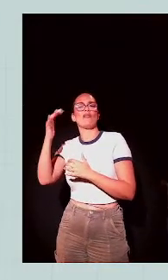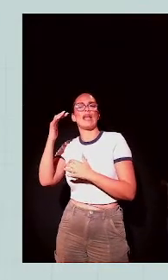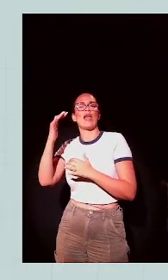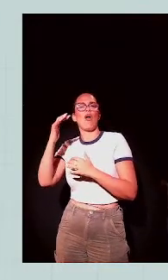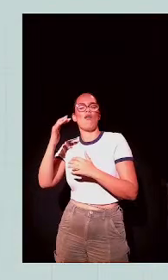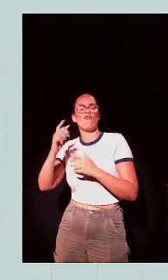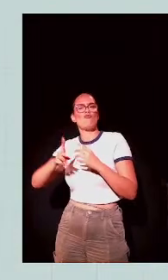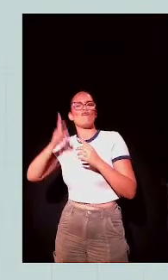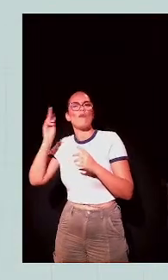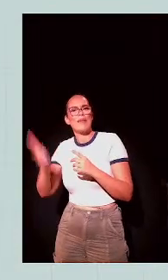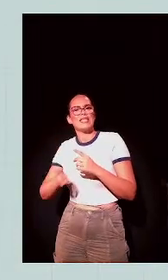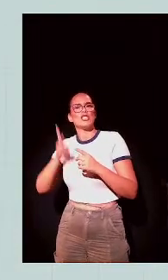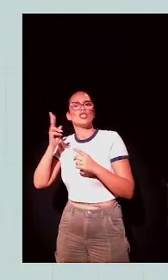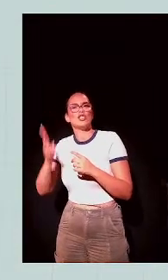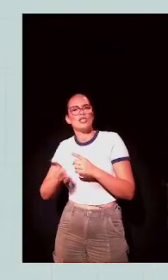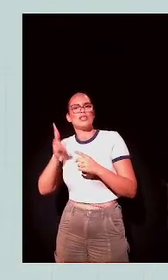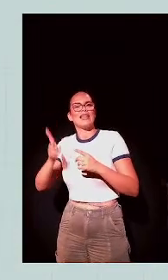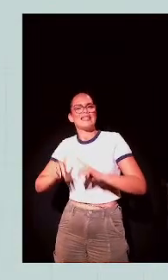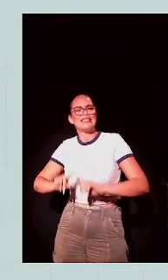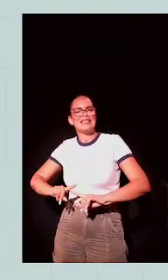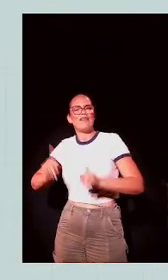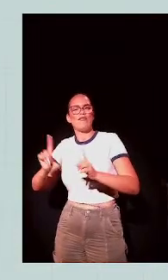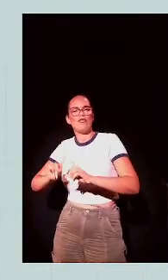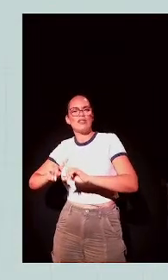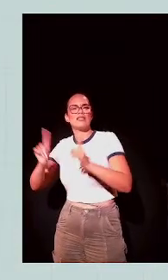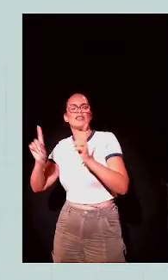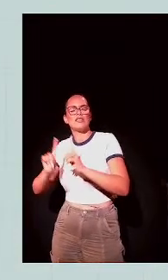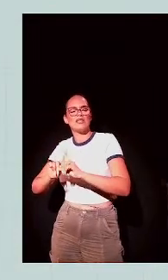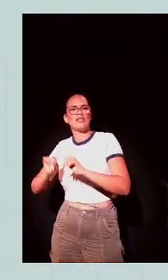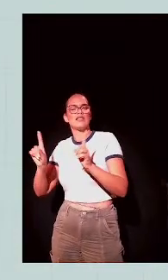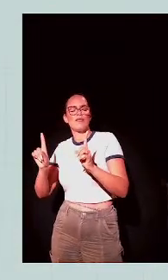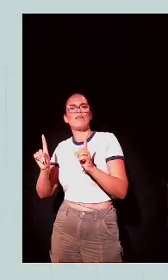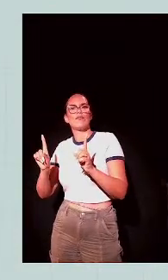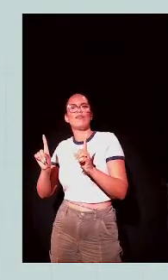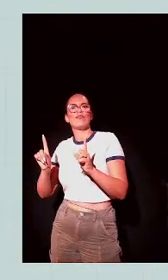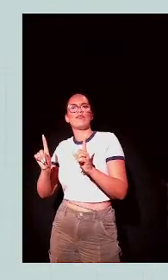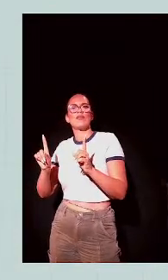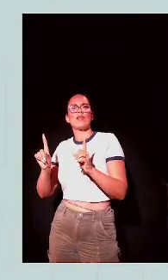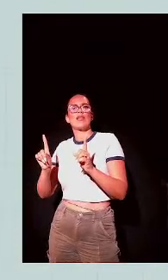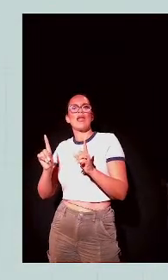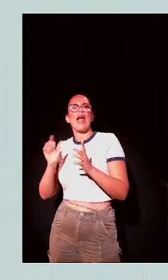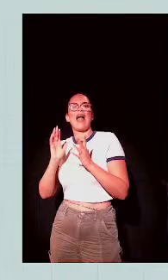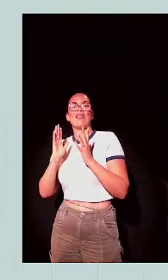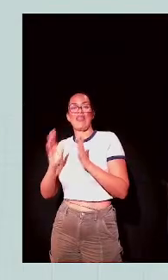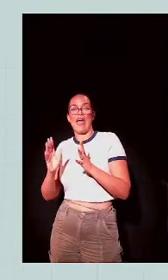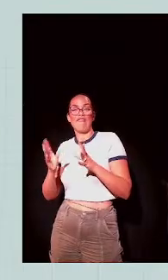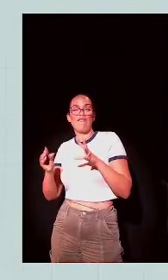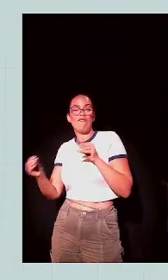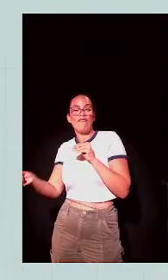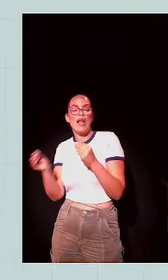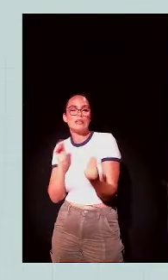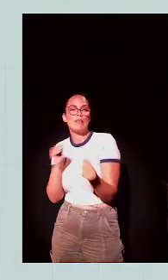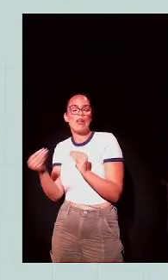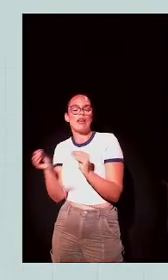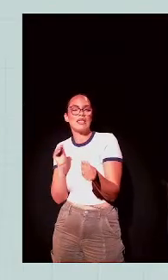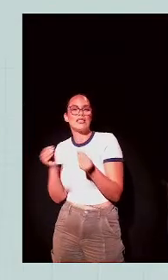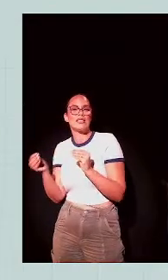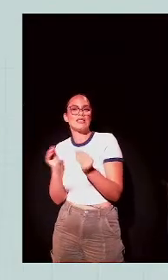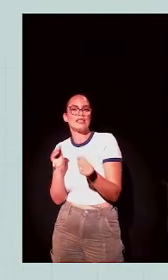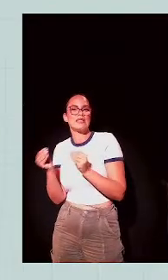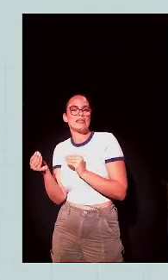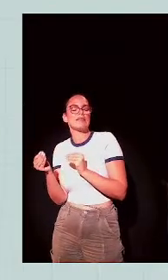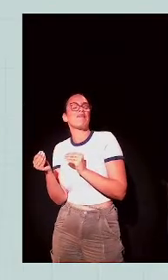repetition, Bergson's notion of time as an indivisible qualitative flux, and